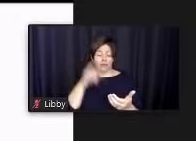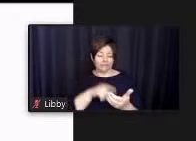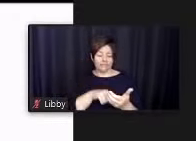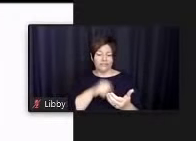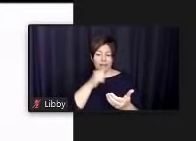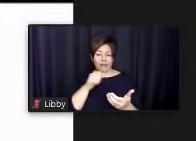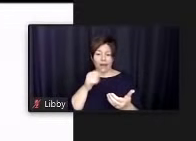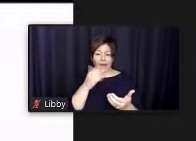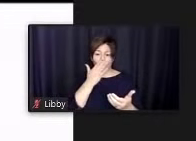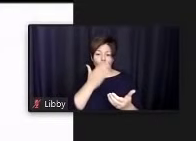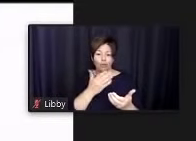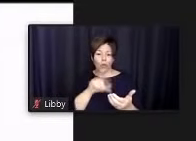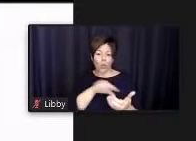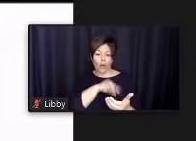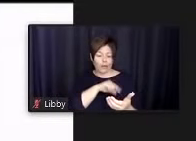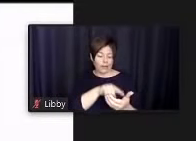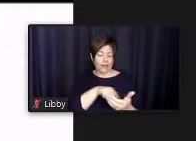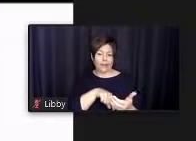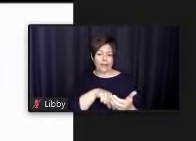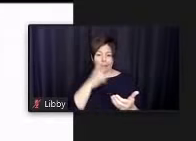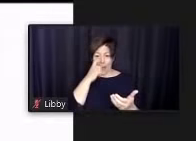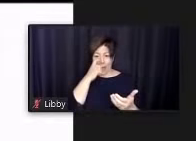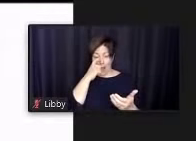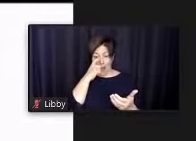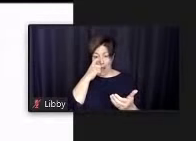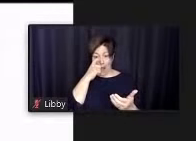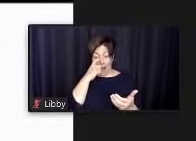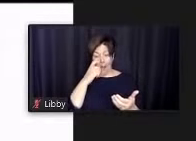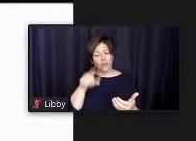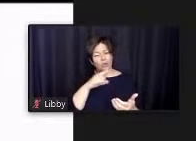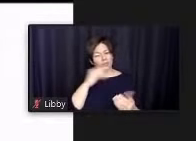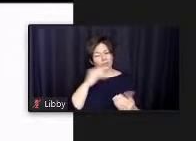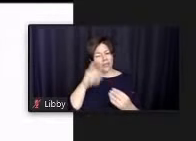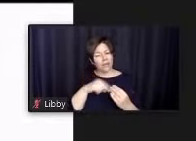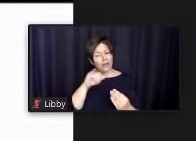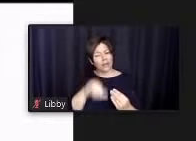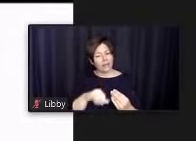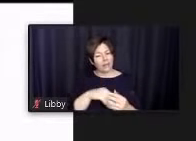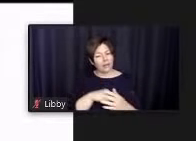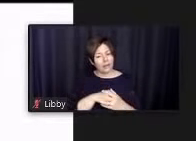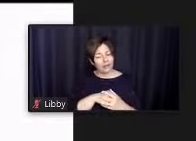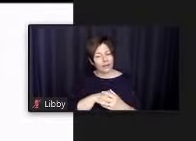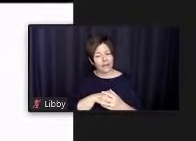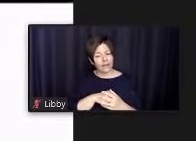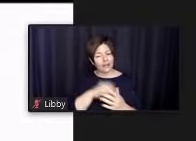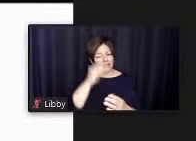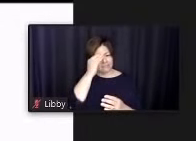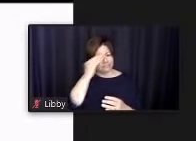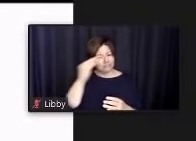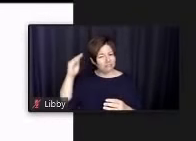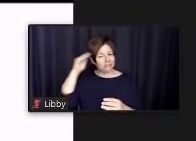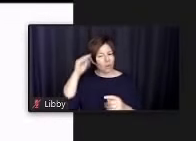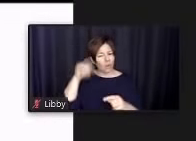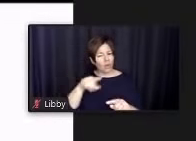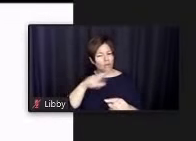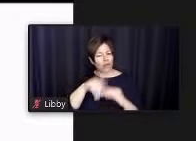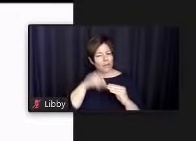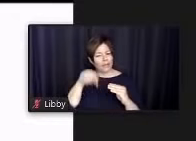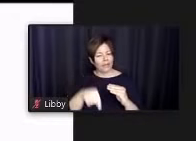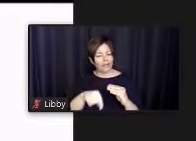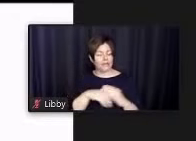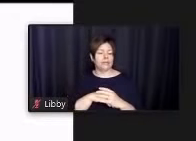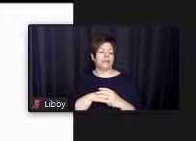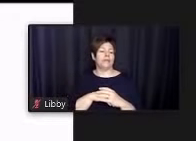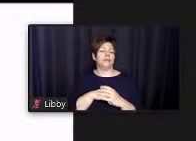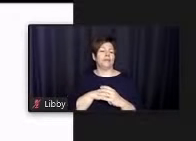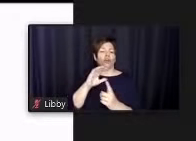parents want their cell phone to believe. So you have to think about this, is keep that in mind as we talk about this, is